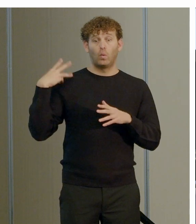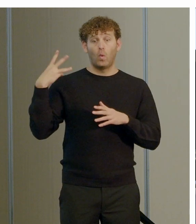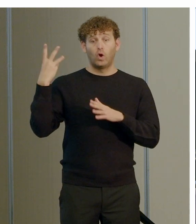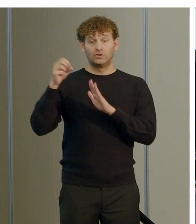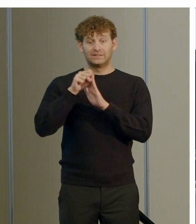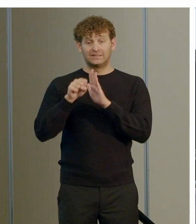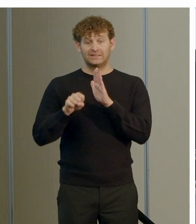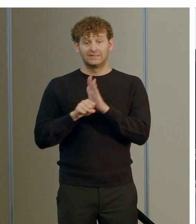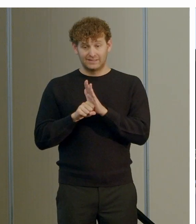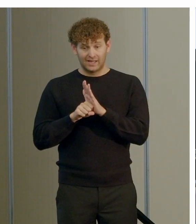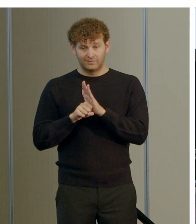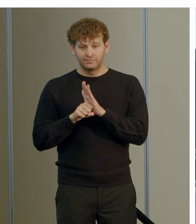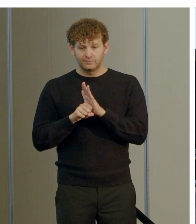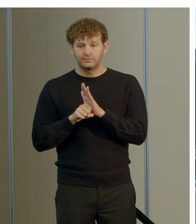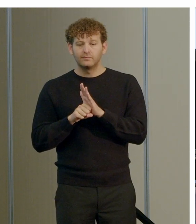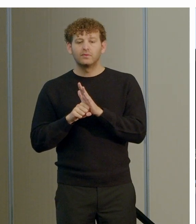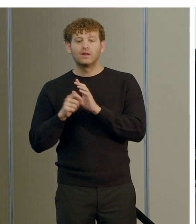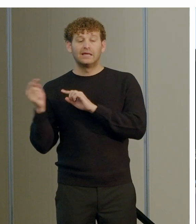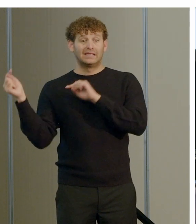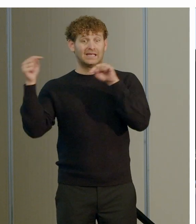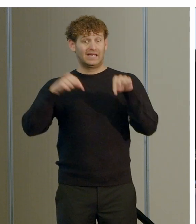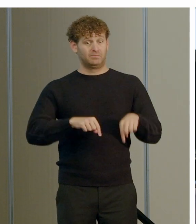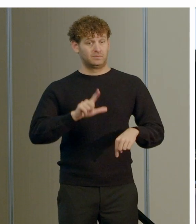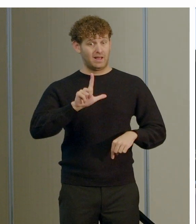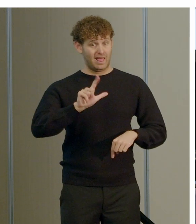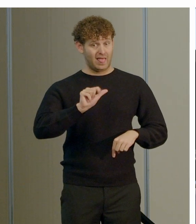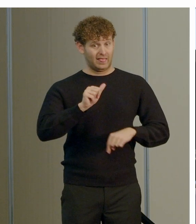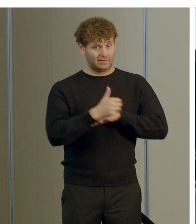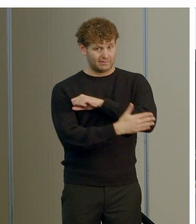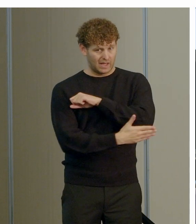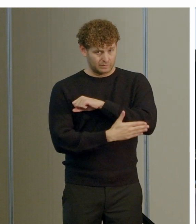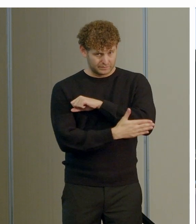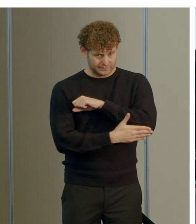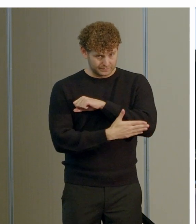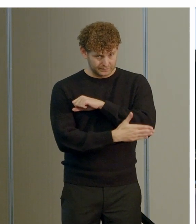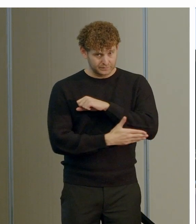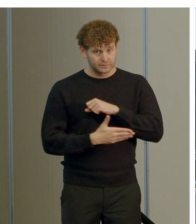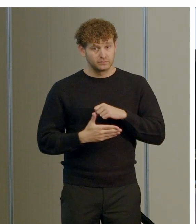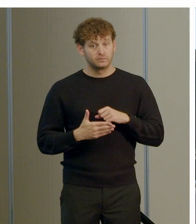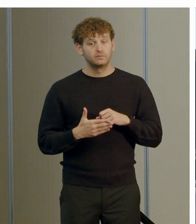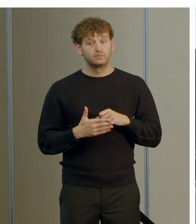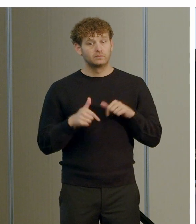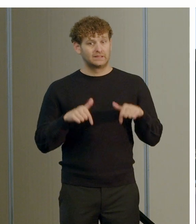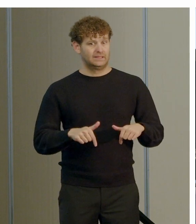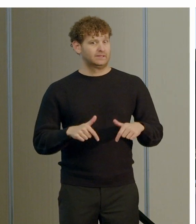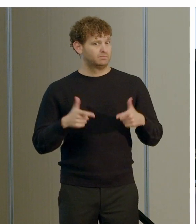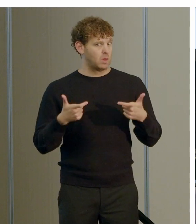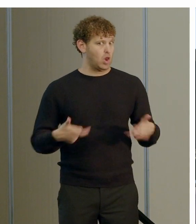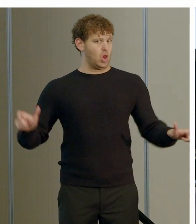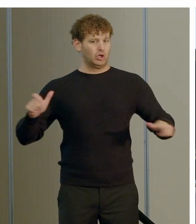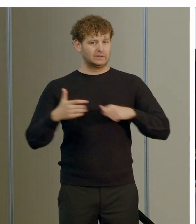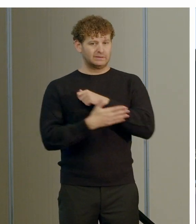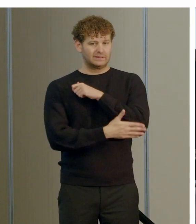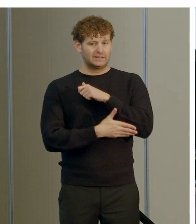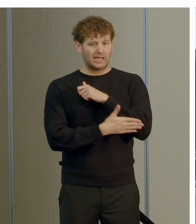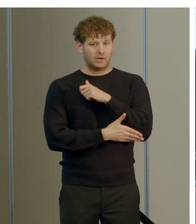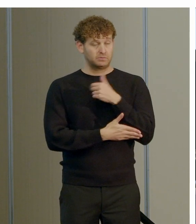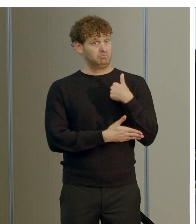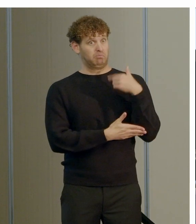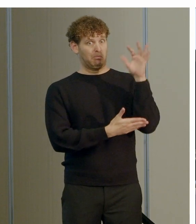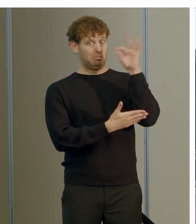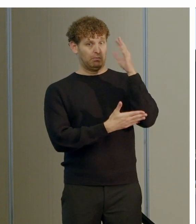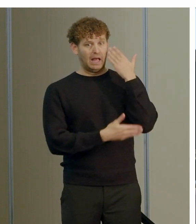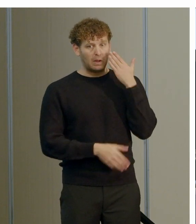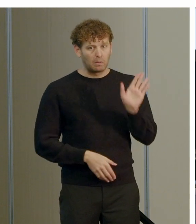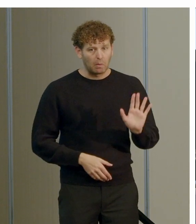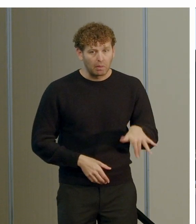the largest county in the United States. I did not know that. But it speaks to Bill's brilliance. And I say he's brilliant because he is the